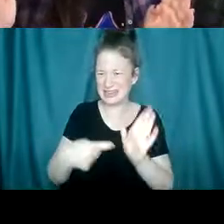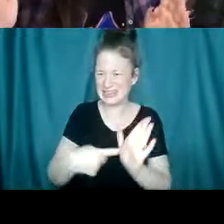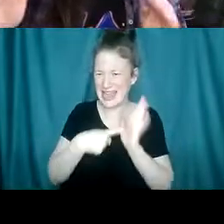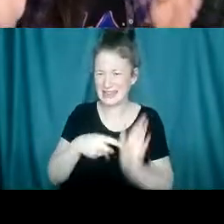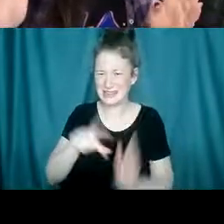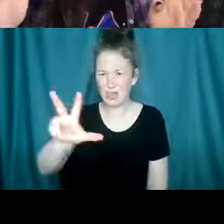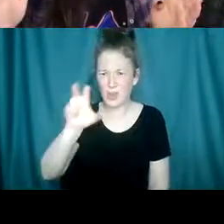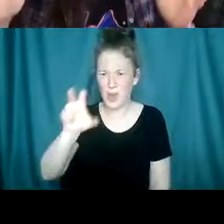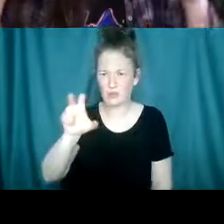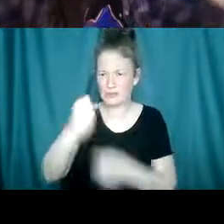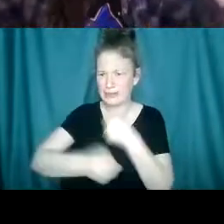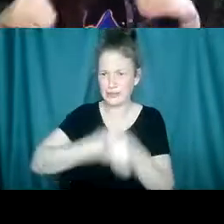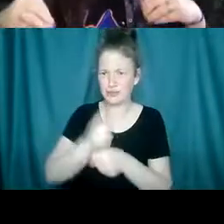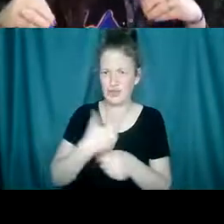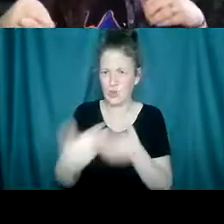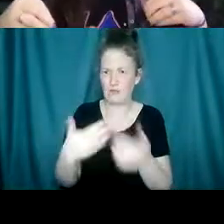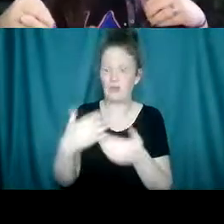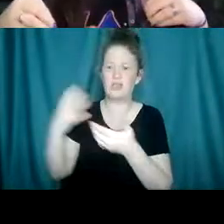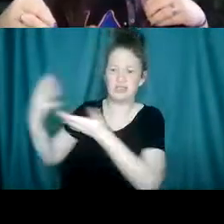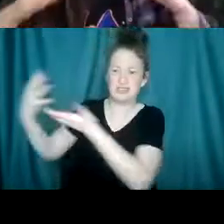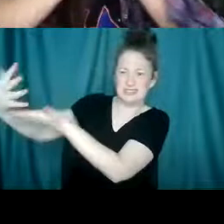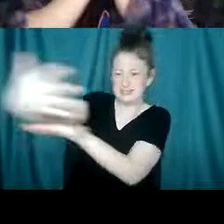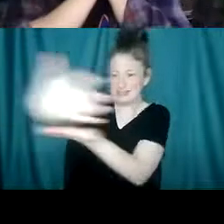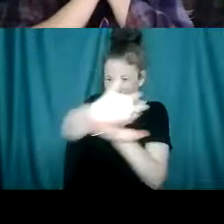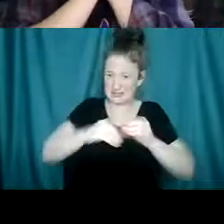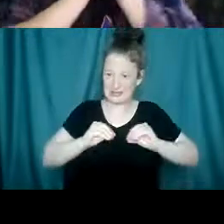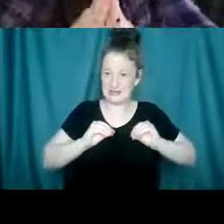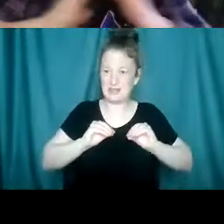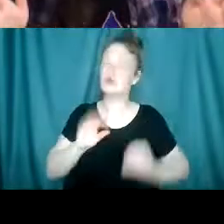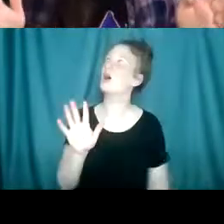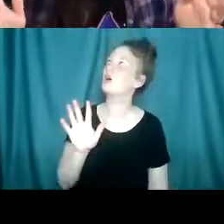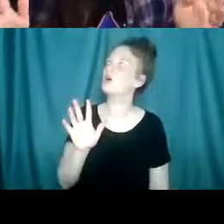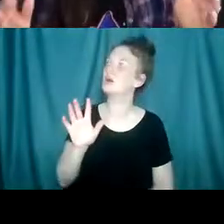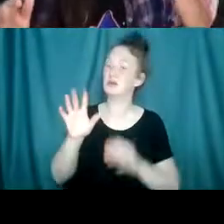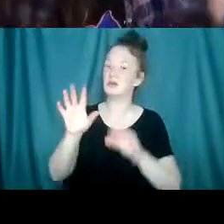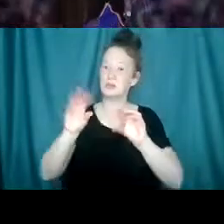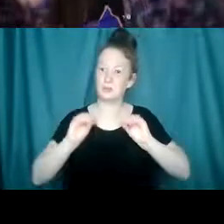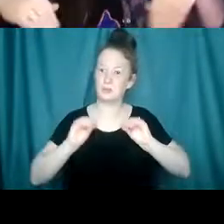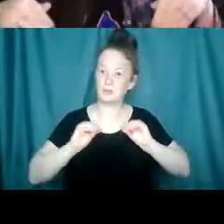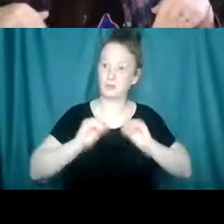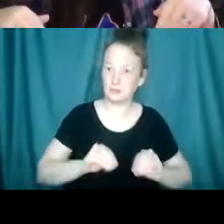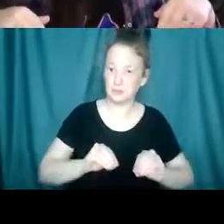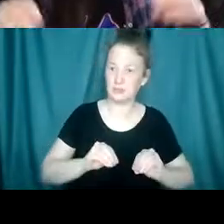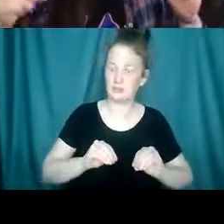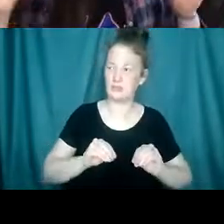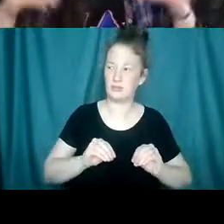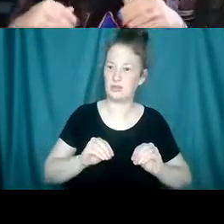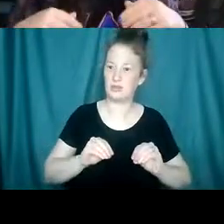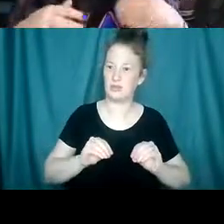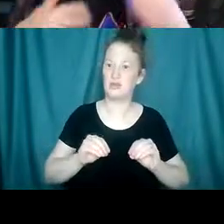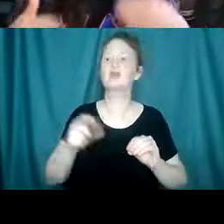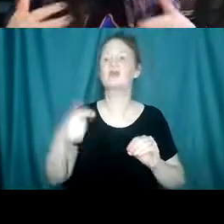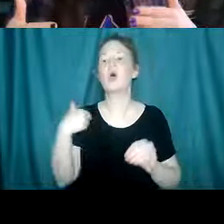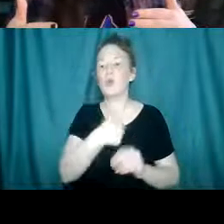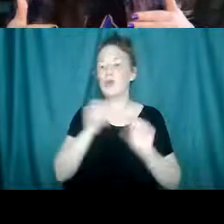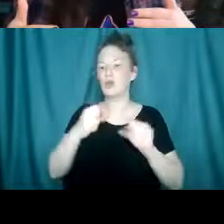300 years or what have you to get all of that. To get it absorbed by the rock, but not to just like get it out of the air. We could get it out of the